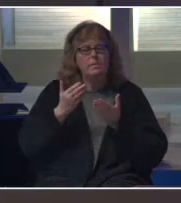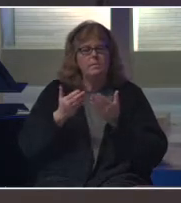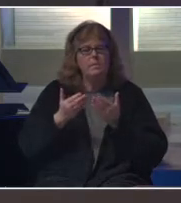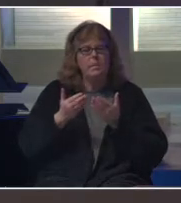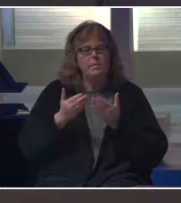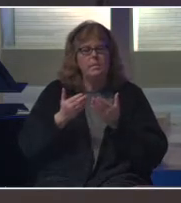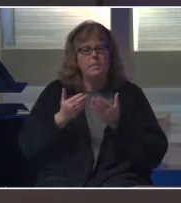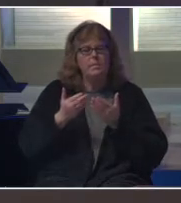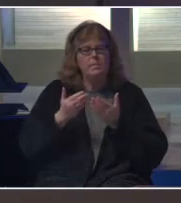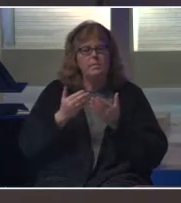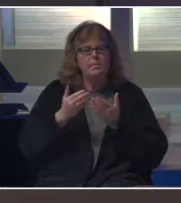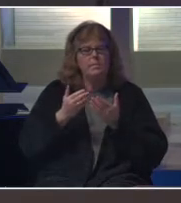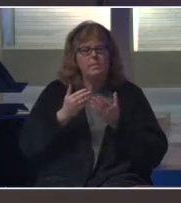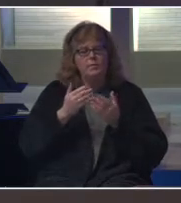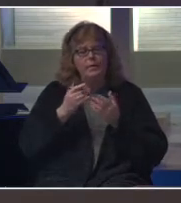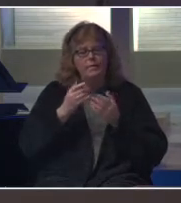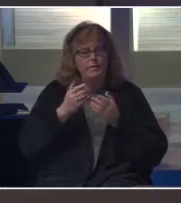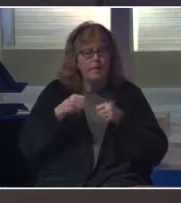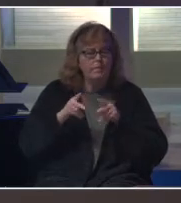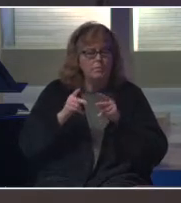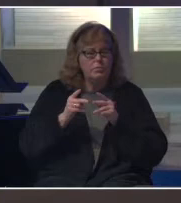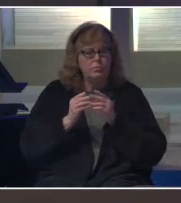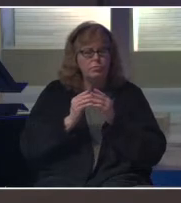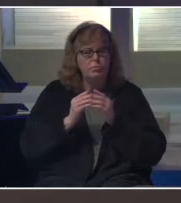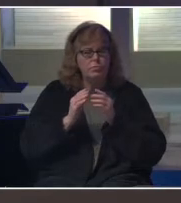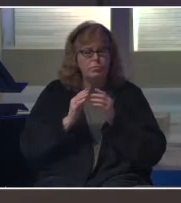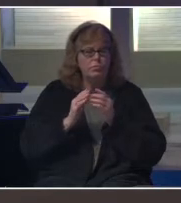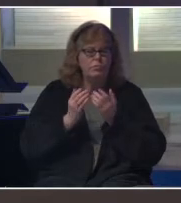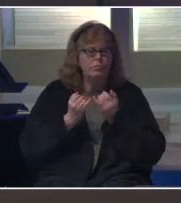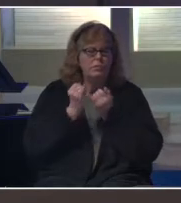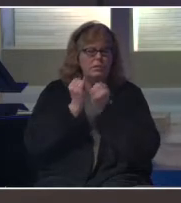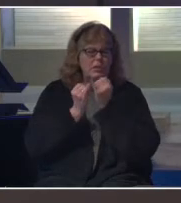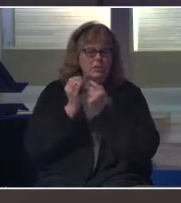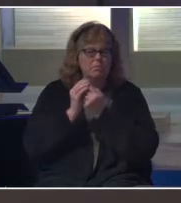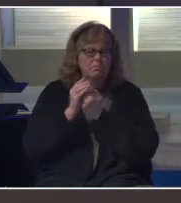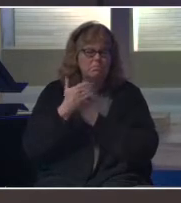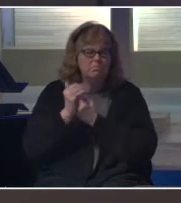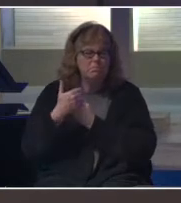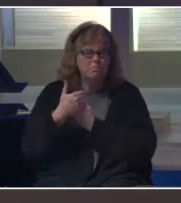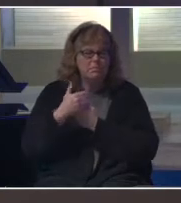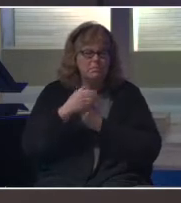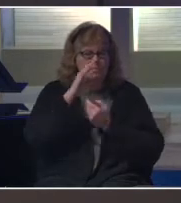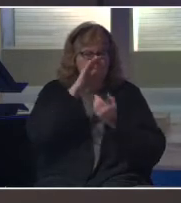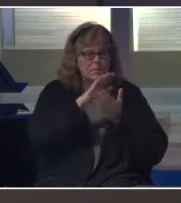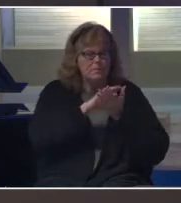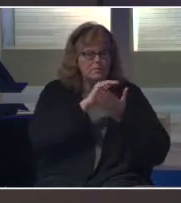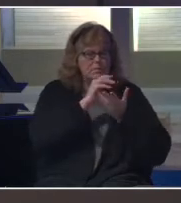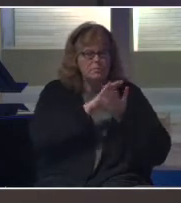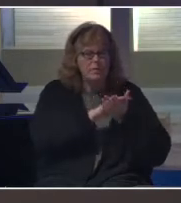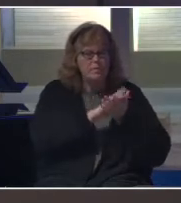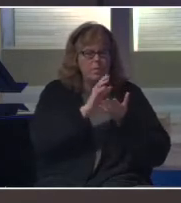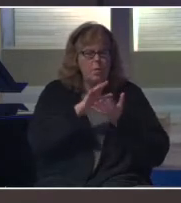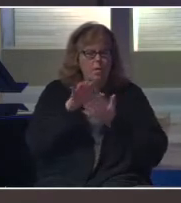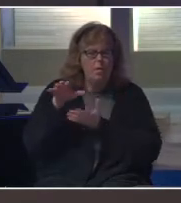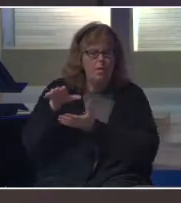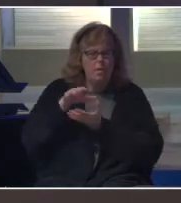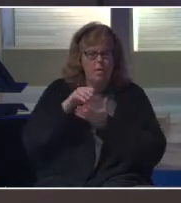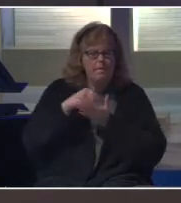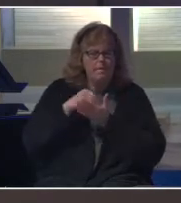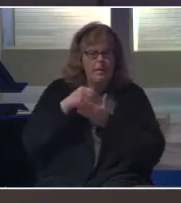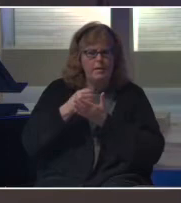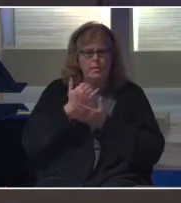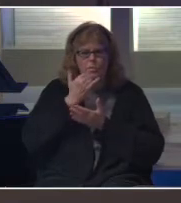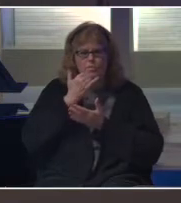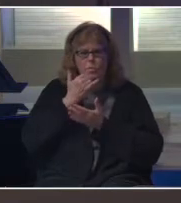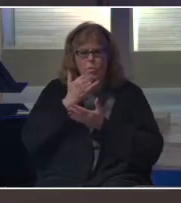an occasion to cheat on your spouse or maybe to receive a lot of money in a wrongful way or indulge in worldly